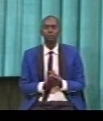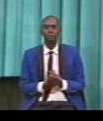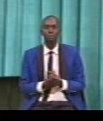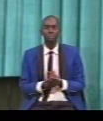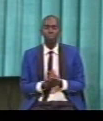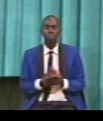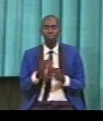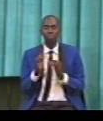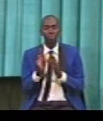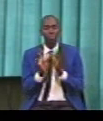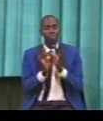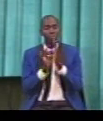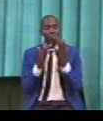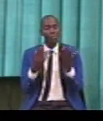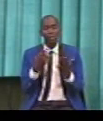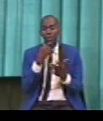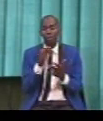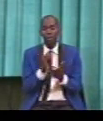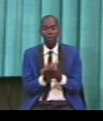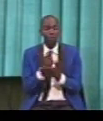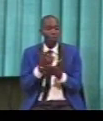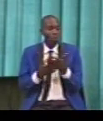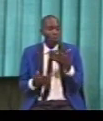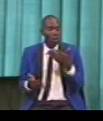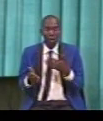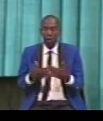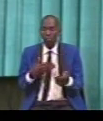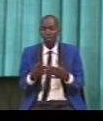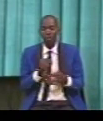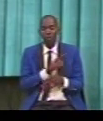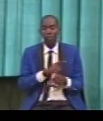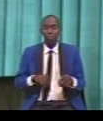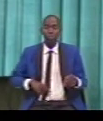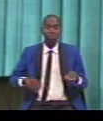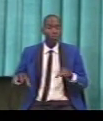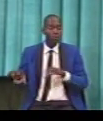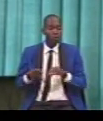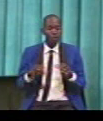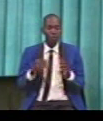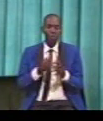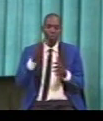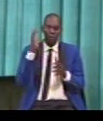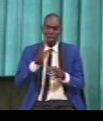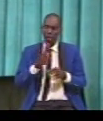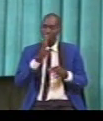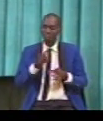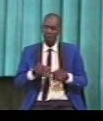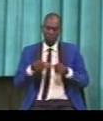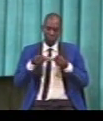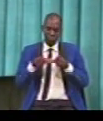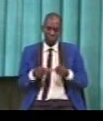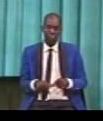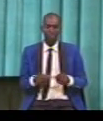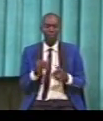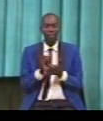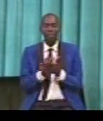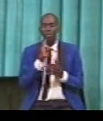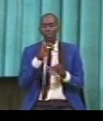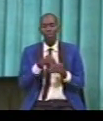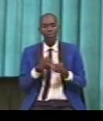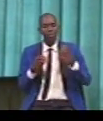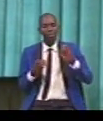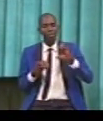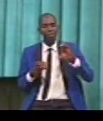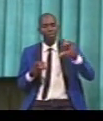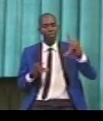The Bible says, whatsoever the Lord doeth, it shall be forever. That's Ecclesiastes chapter 3, verse